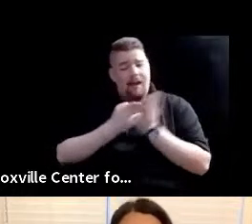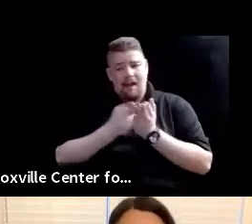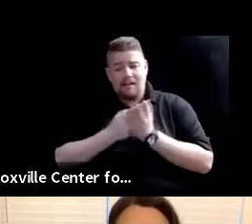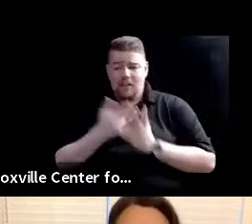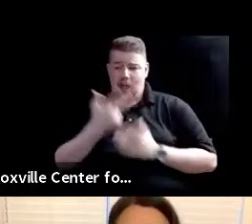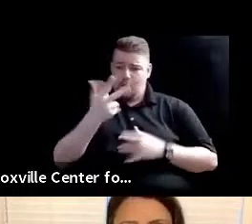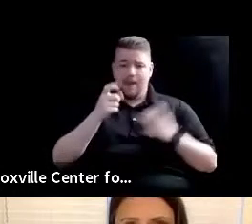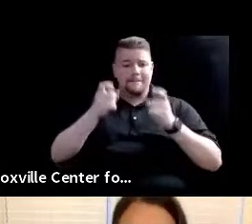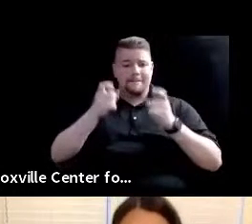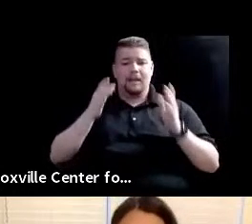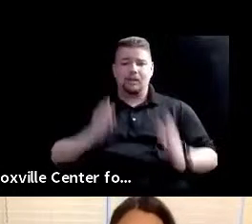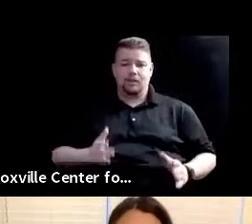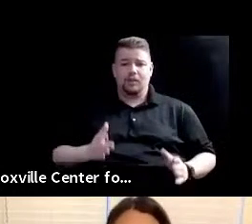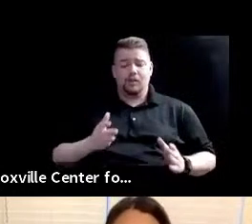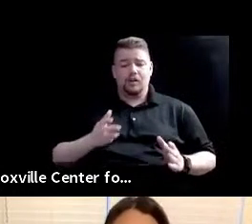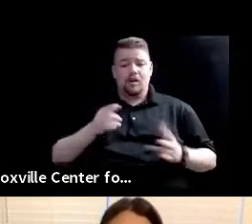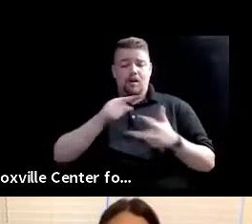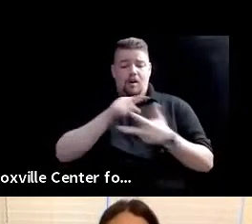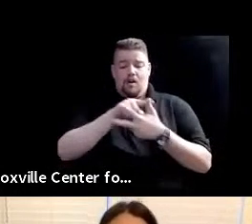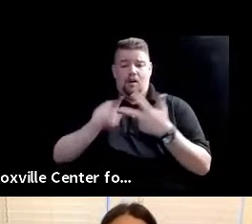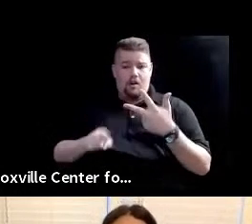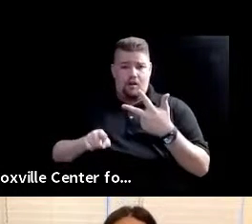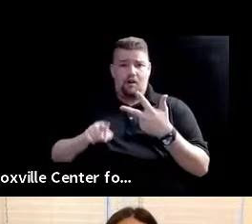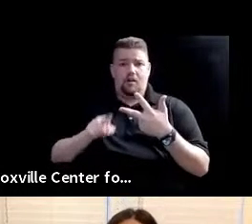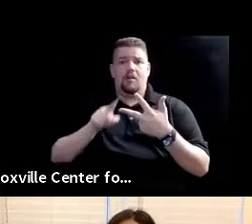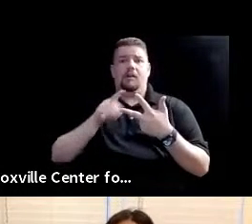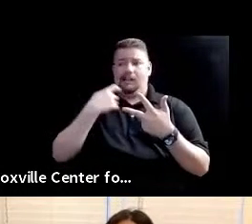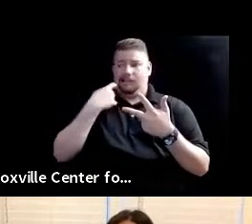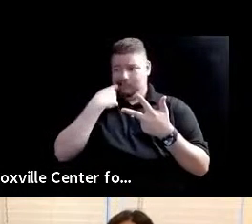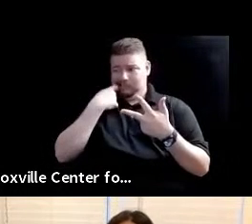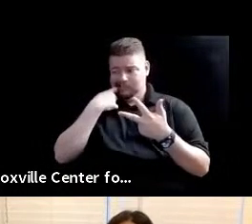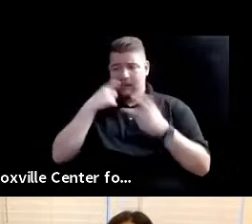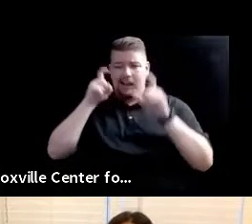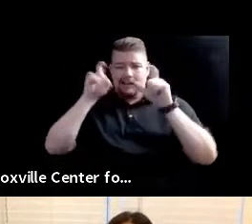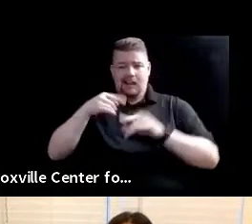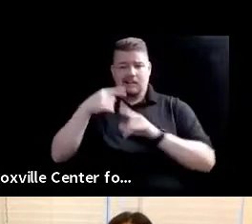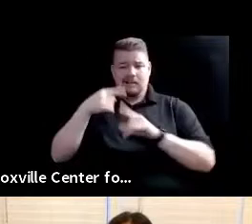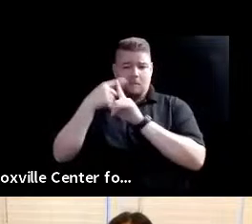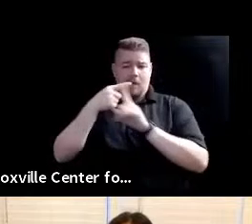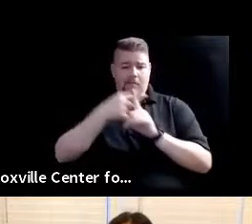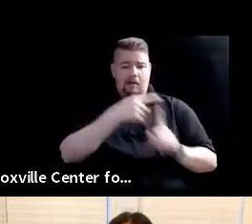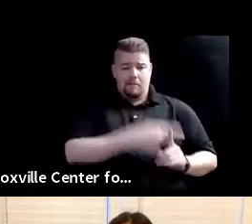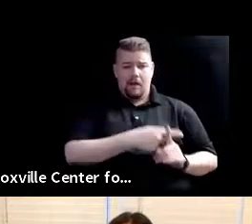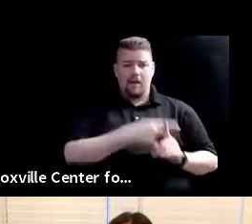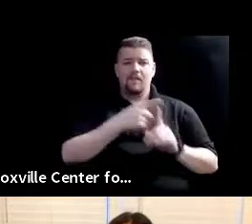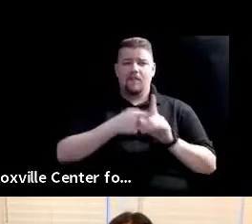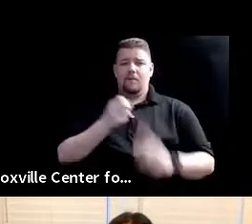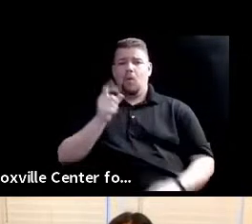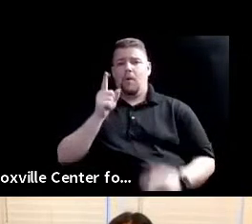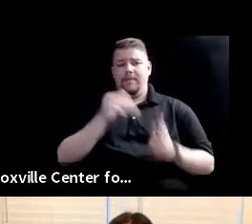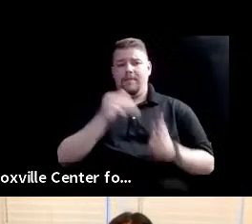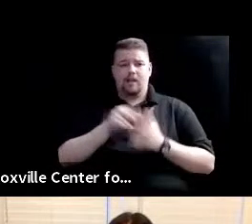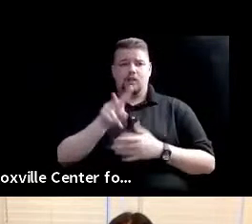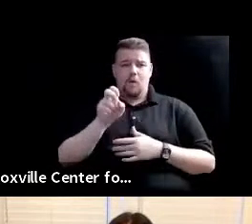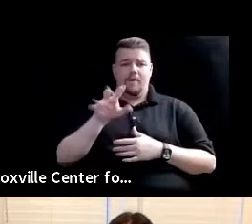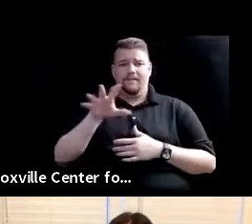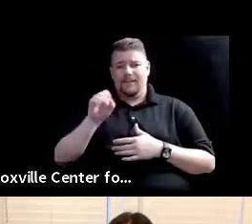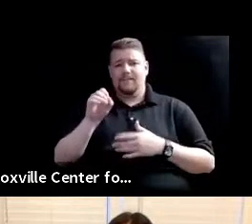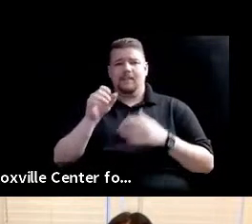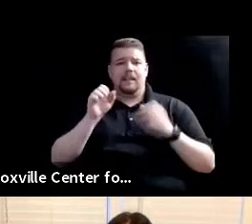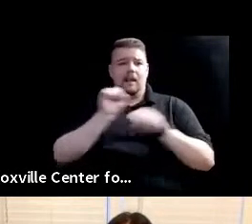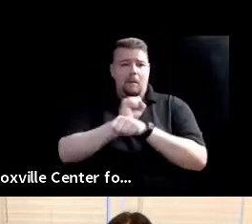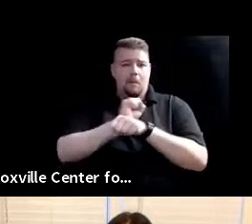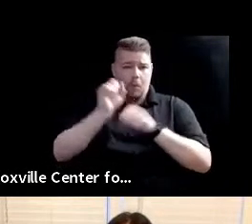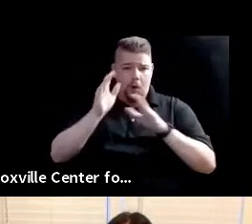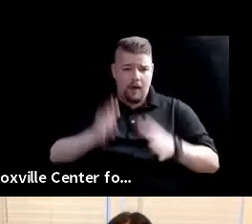3 managers who all just tested positive COVID out of 1,250 employees, because there was